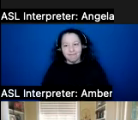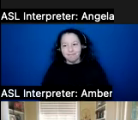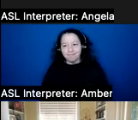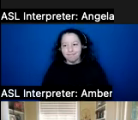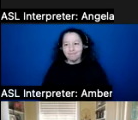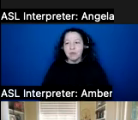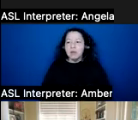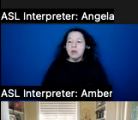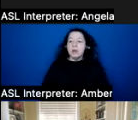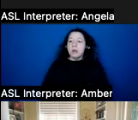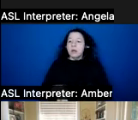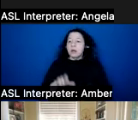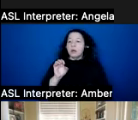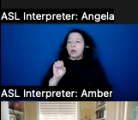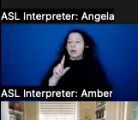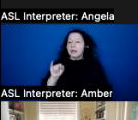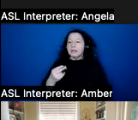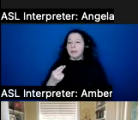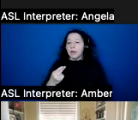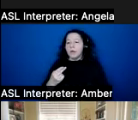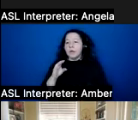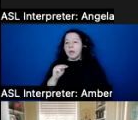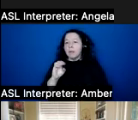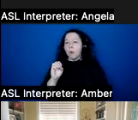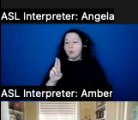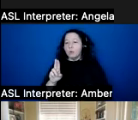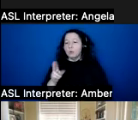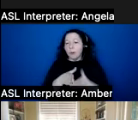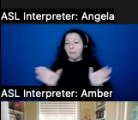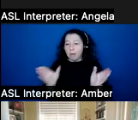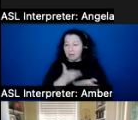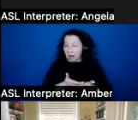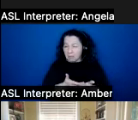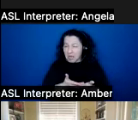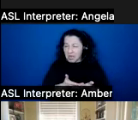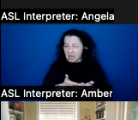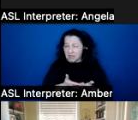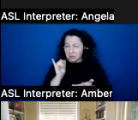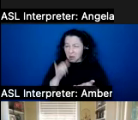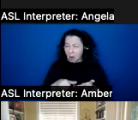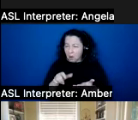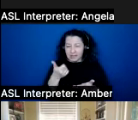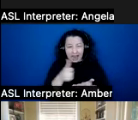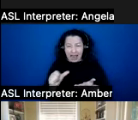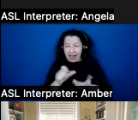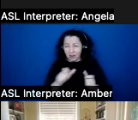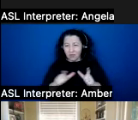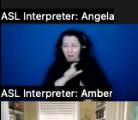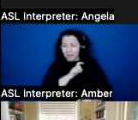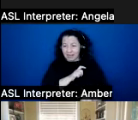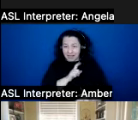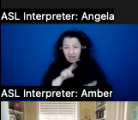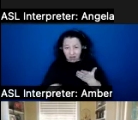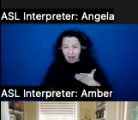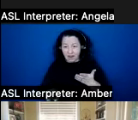Okay, so Elizabeth, our MOU public documents, can any citizen, I don't know, honestly, does anybody have an answer to that? I don't know if